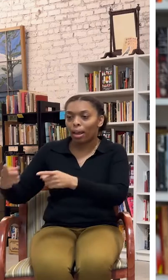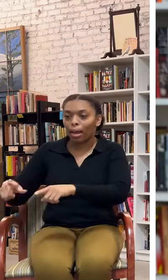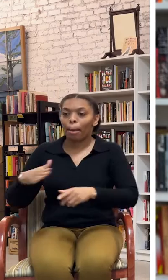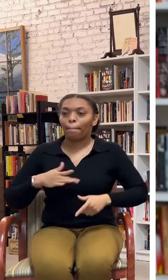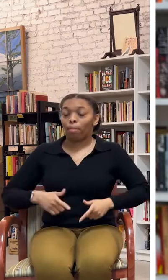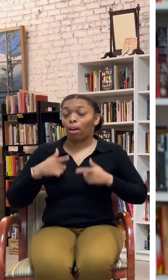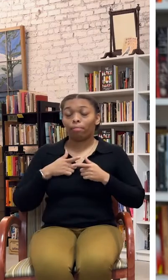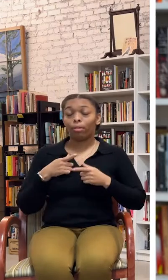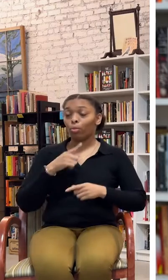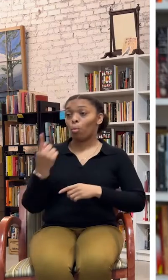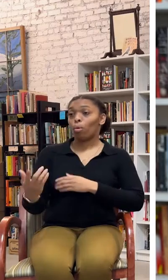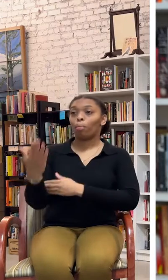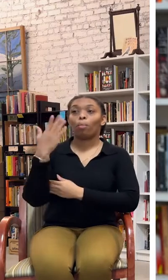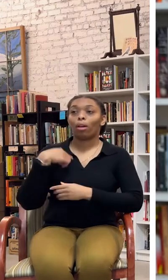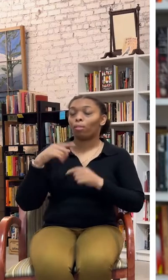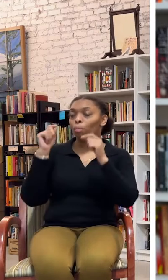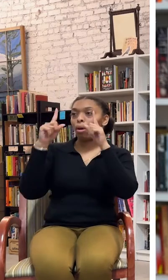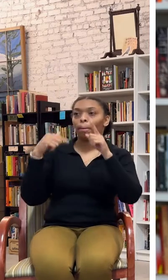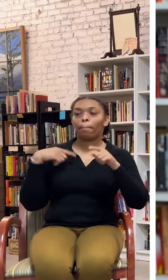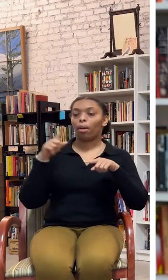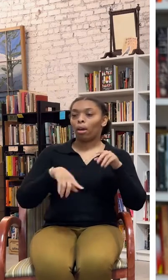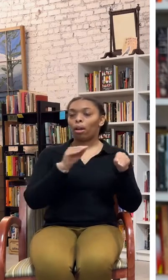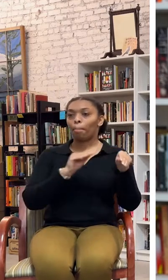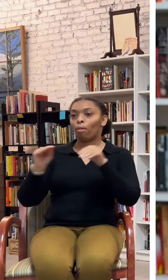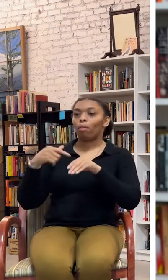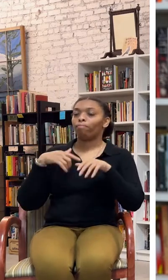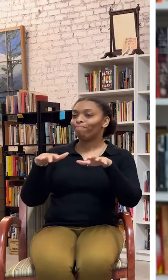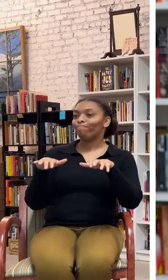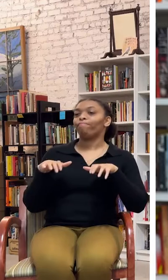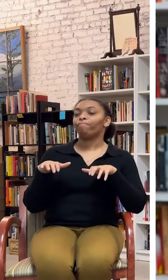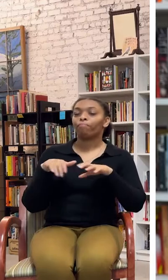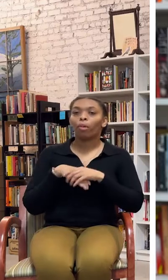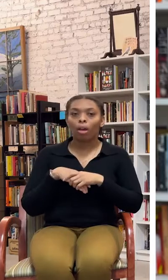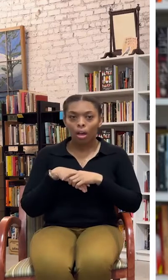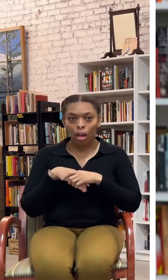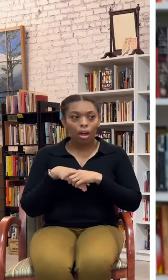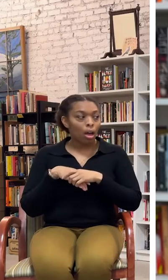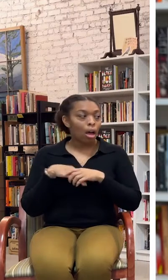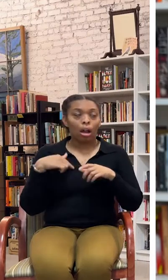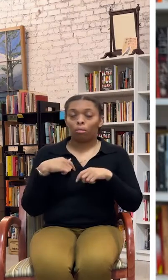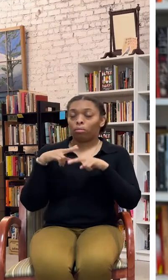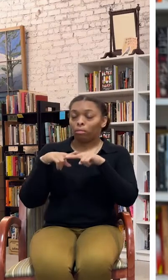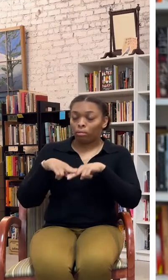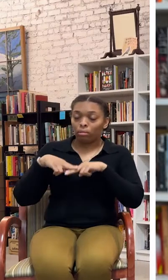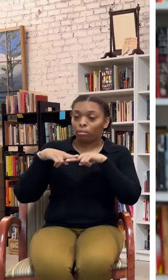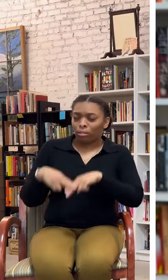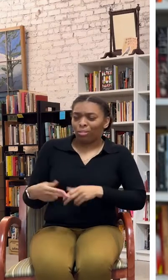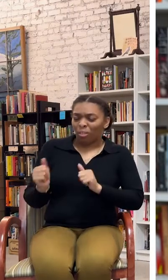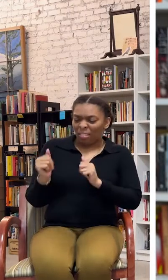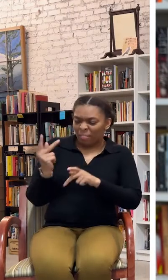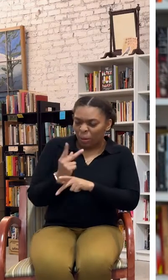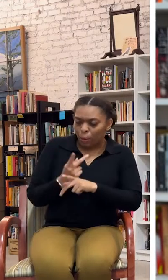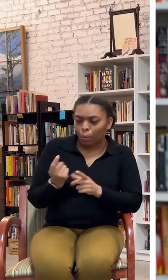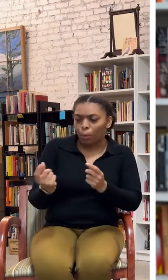one morning I woke up and I couldn't move. I was paralyzed, so to speak. And it was in sitting there and trying to figure out, what do I do now?